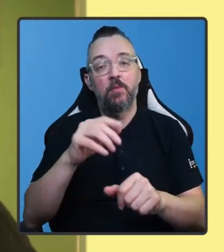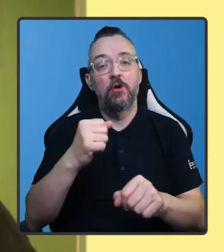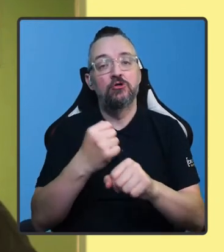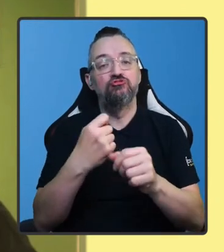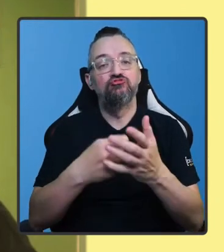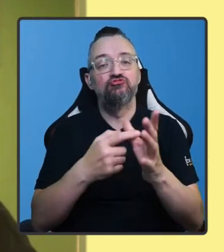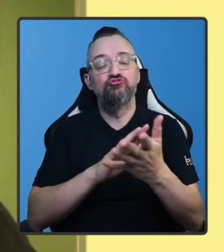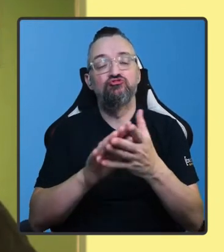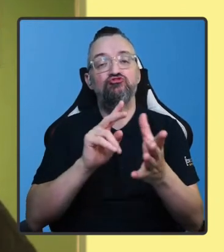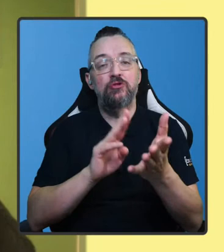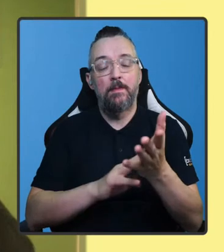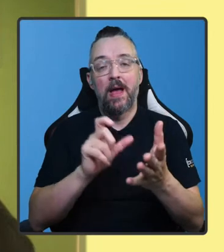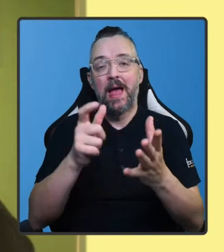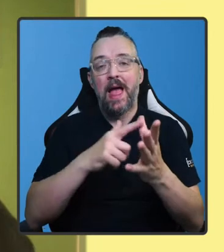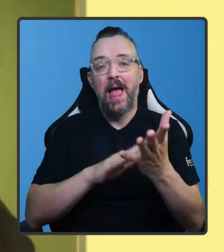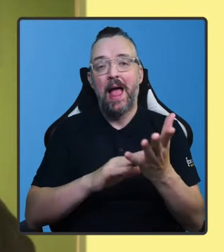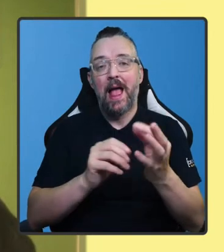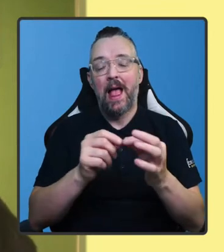welcome to Colin and Graham.